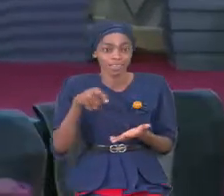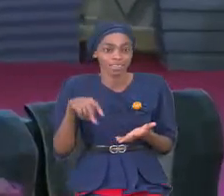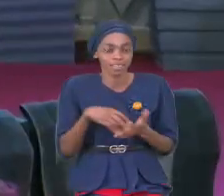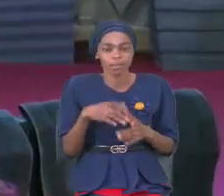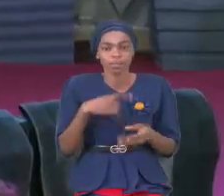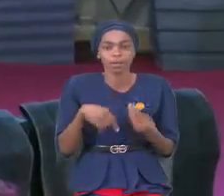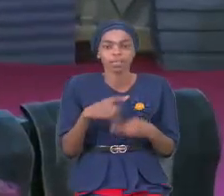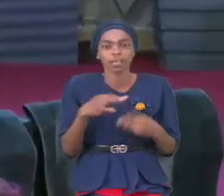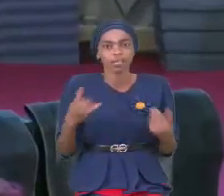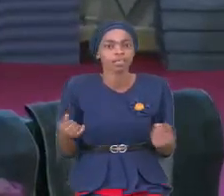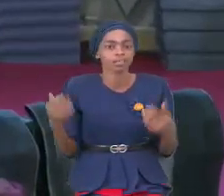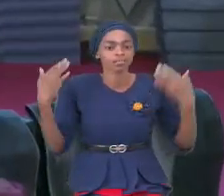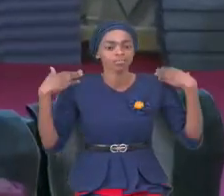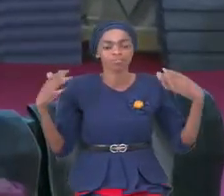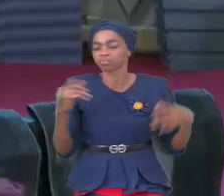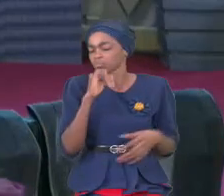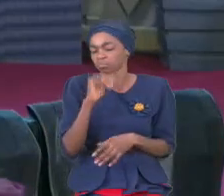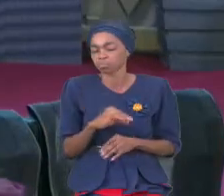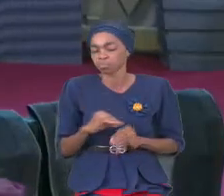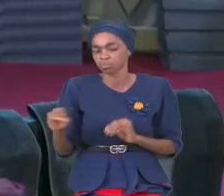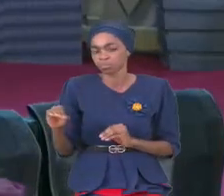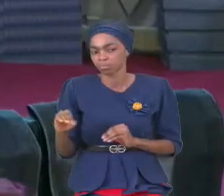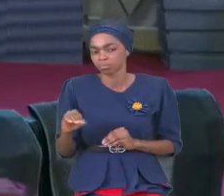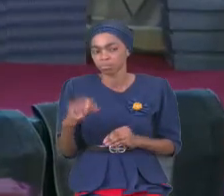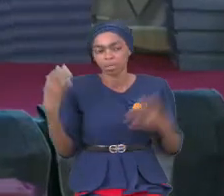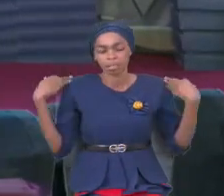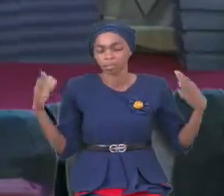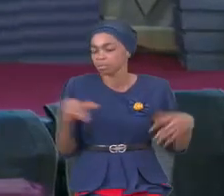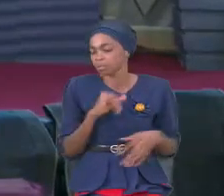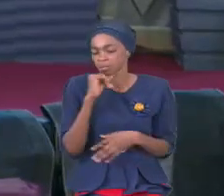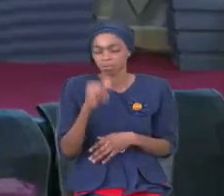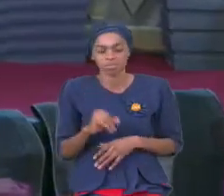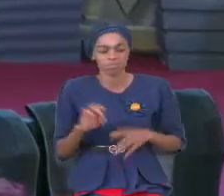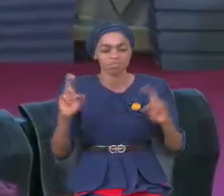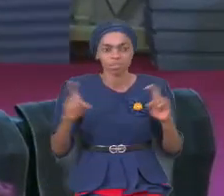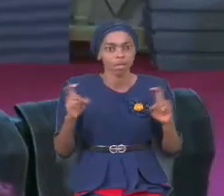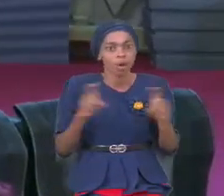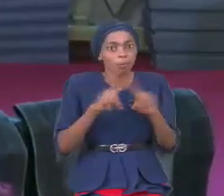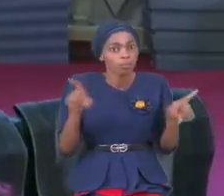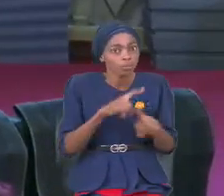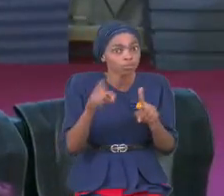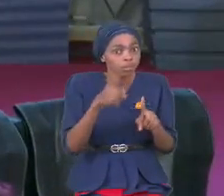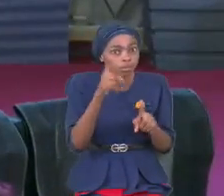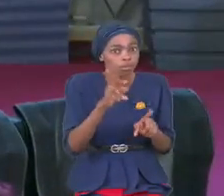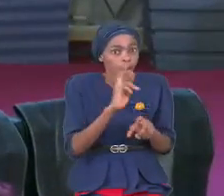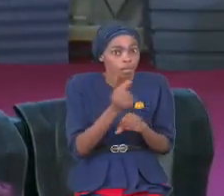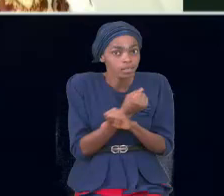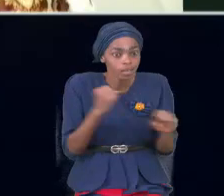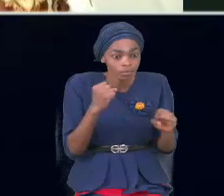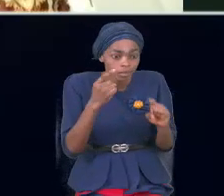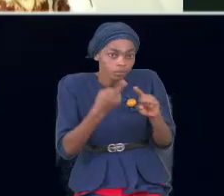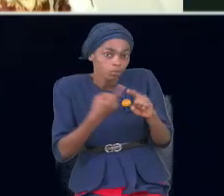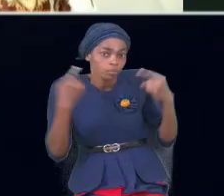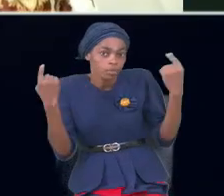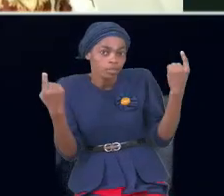you say, I now want to be a candidate for doing the will of God, doing the work of God, when you